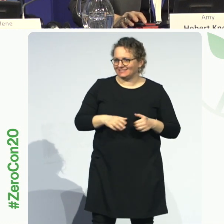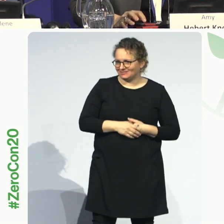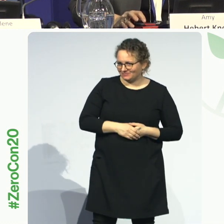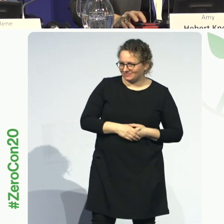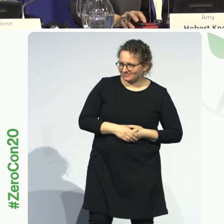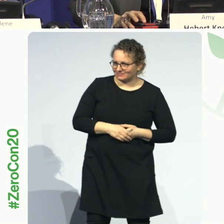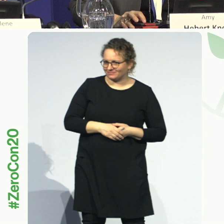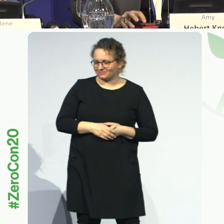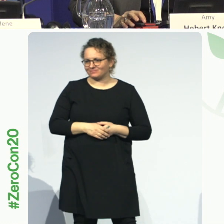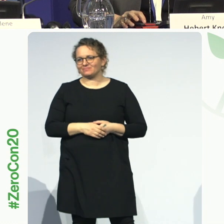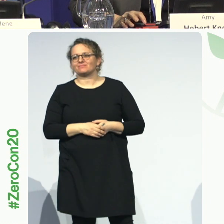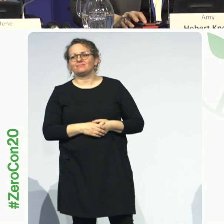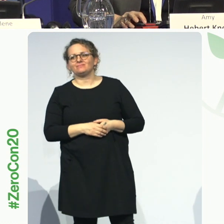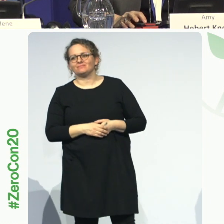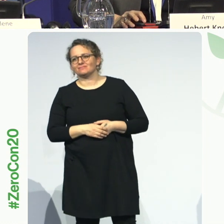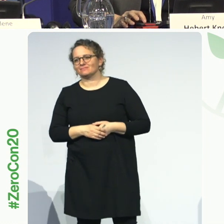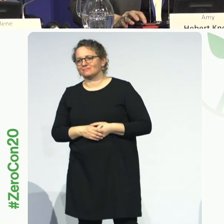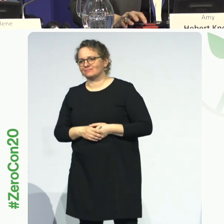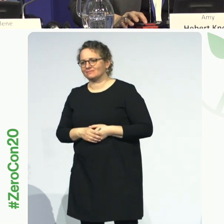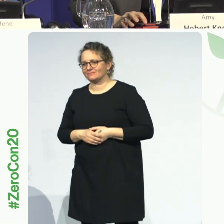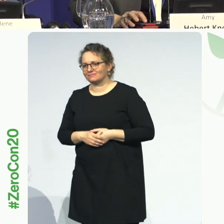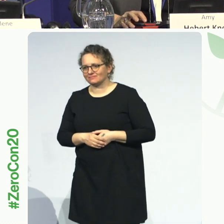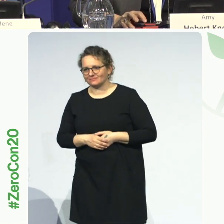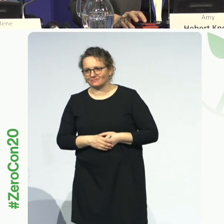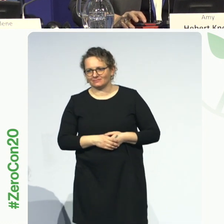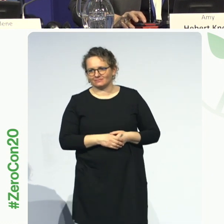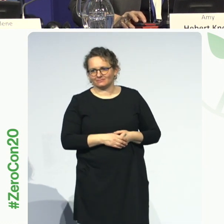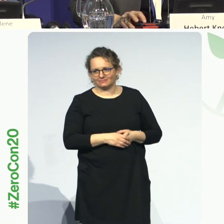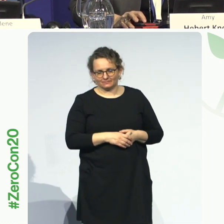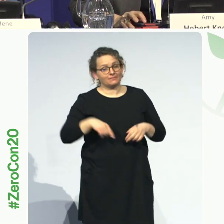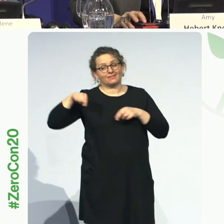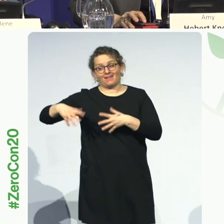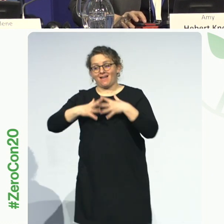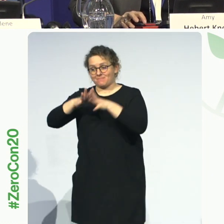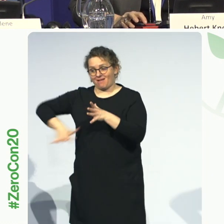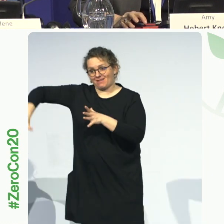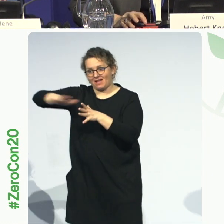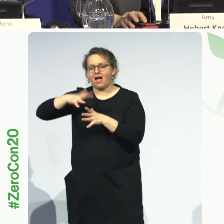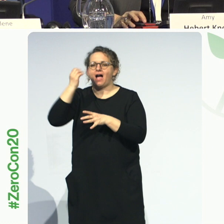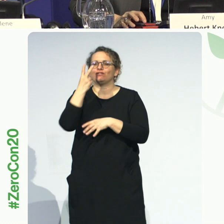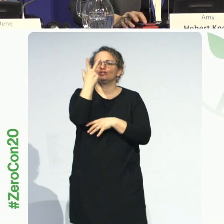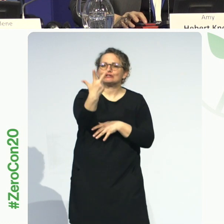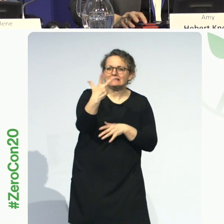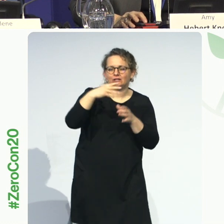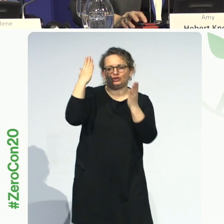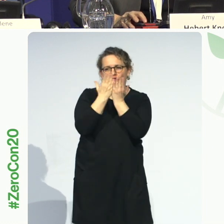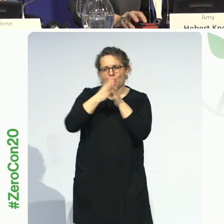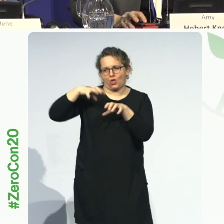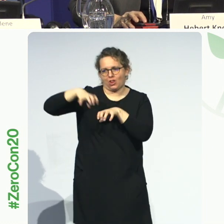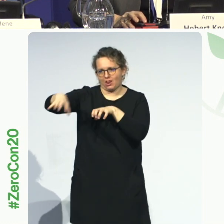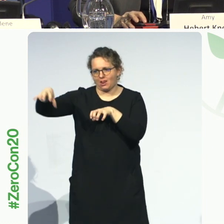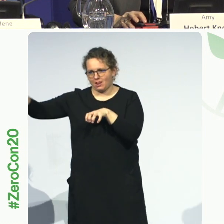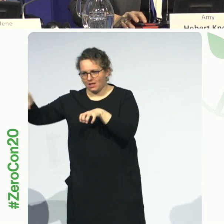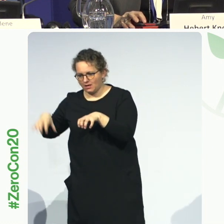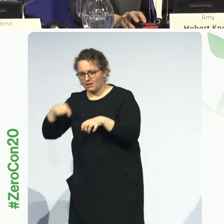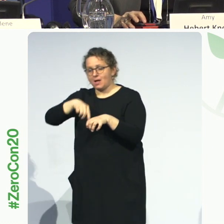Minnesota, one in Iowa, and one in Delaware. Our interns are in the United States for 1 year and will